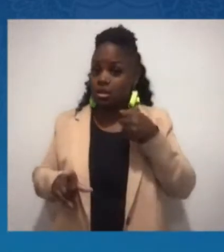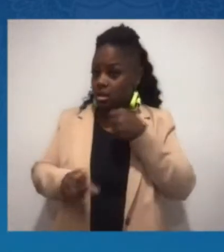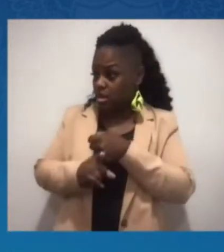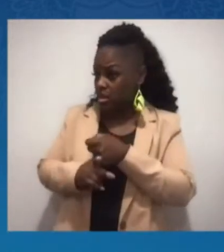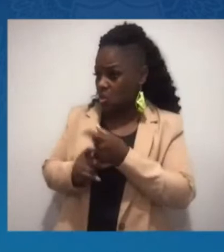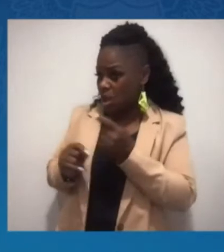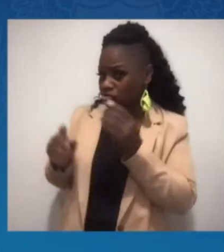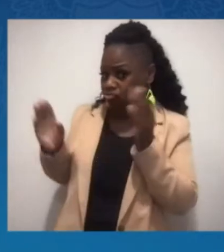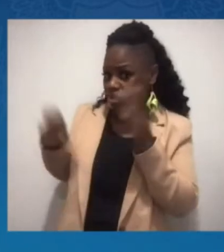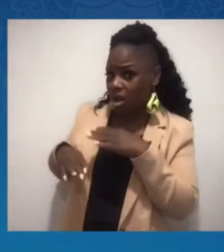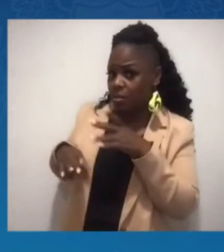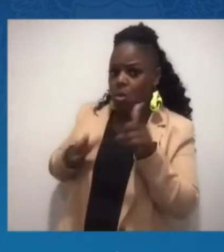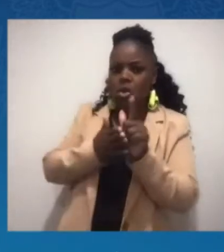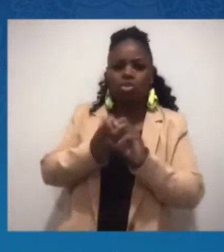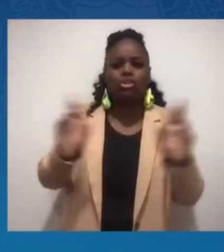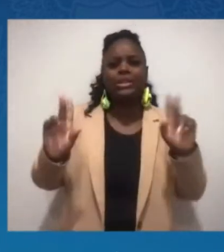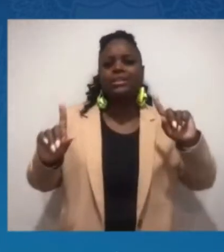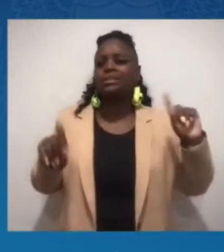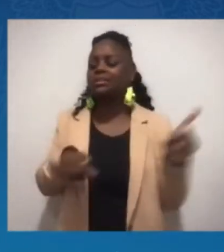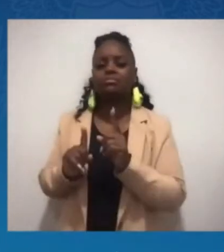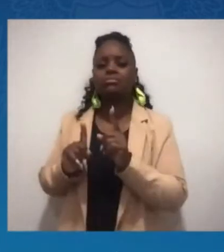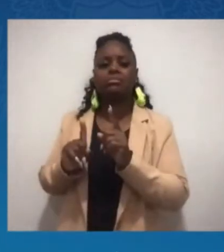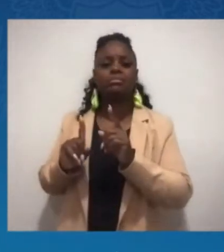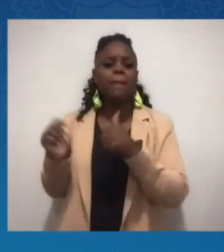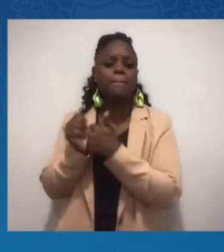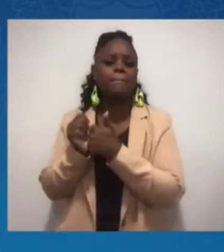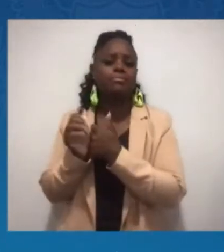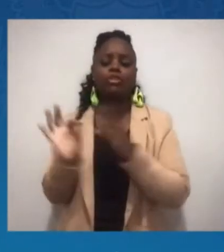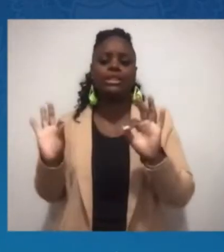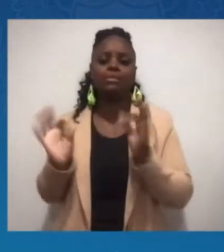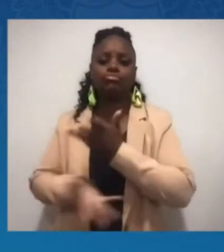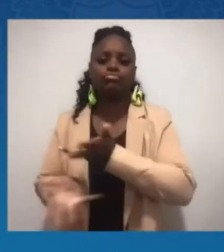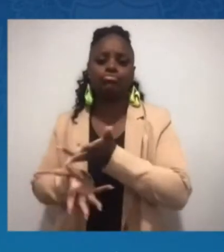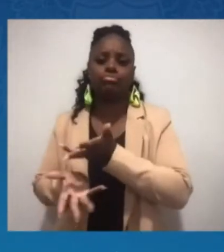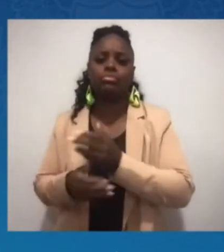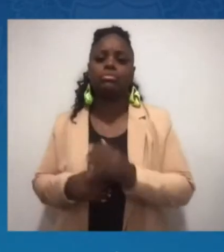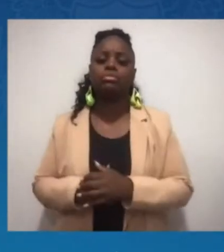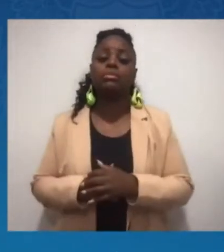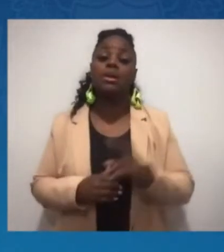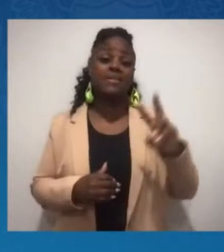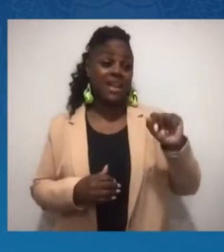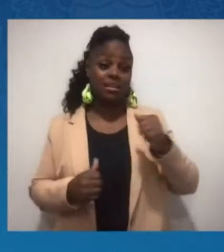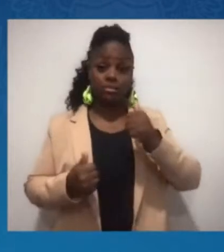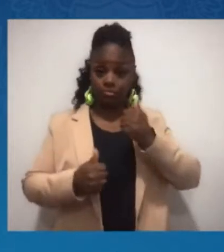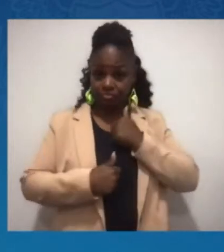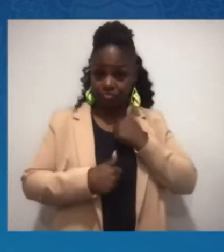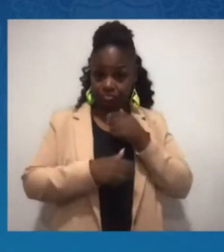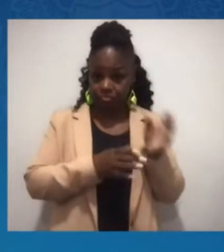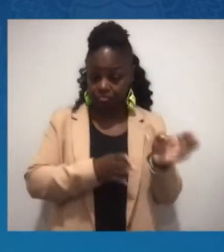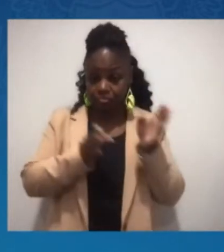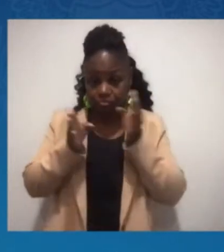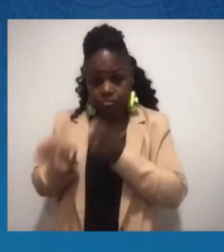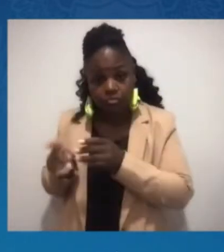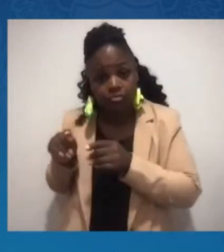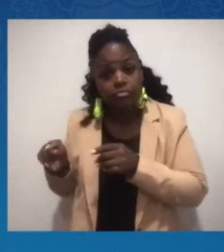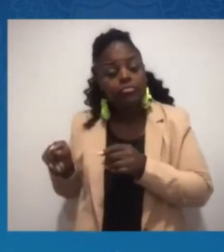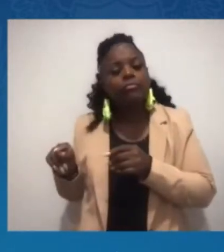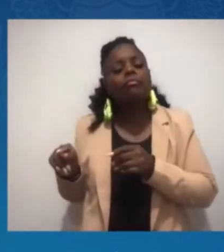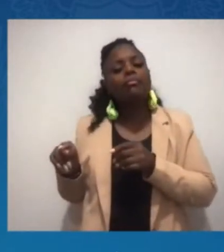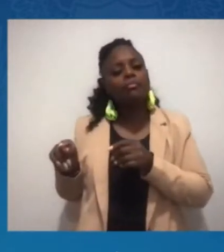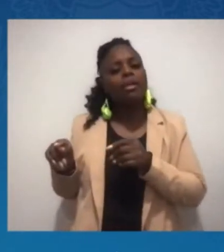the VA, extraordinary work. We have 300,000 service members who are women.